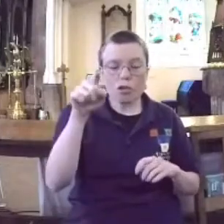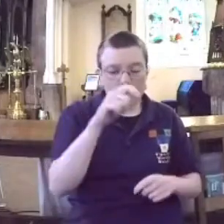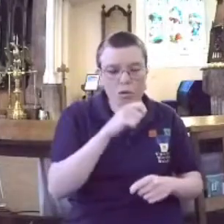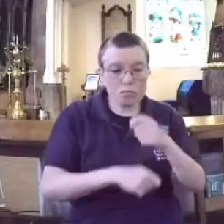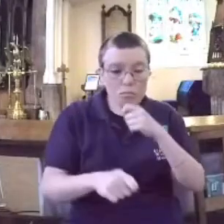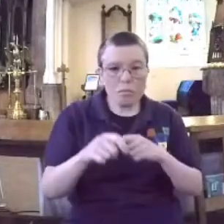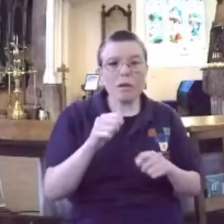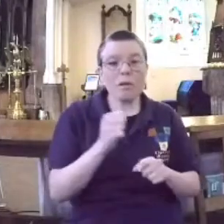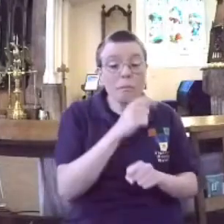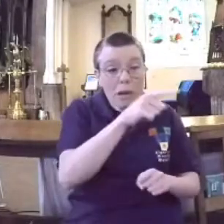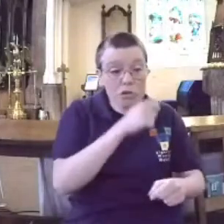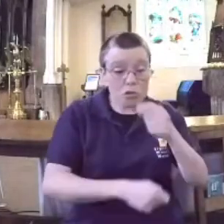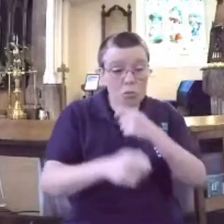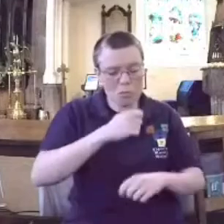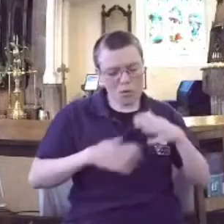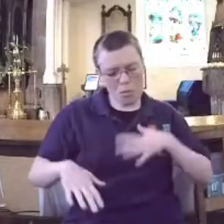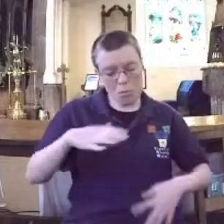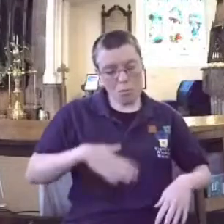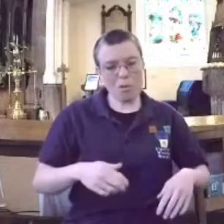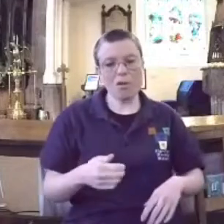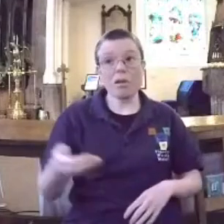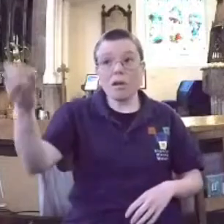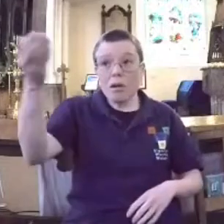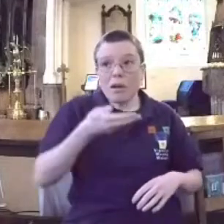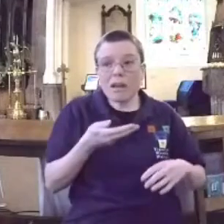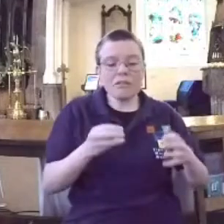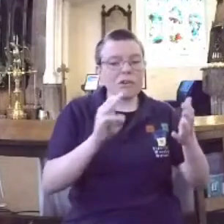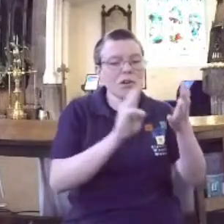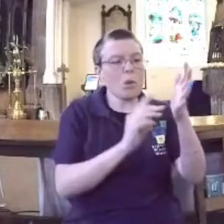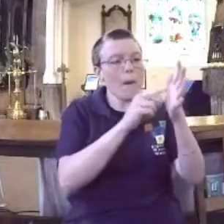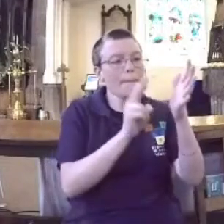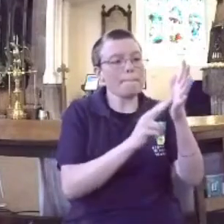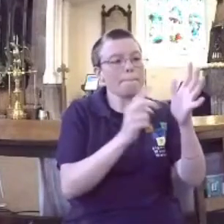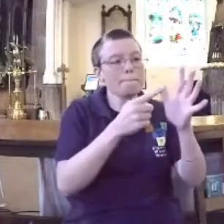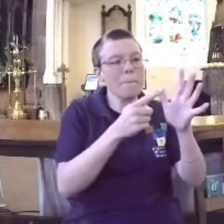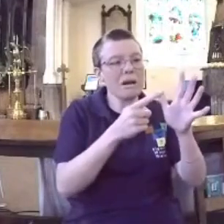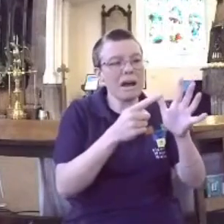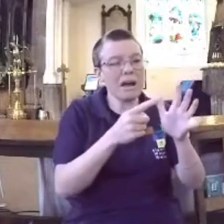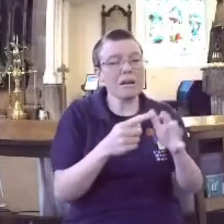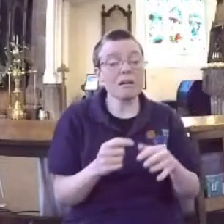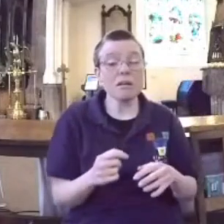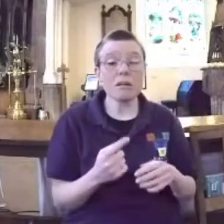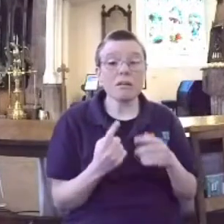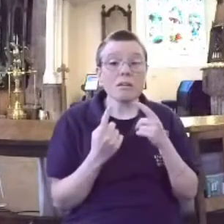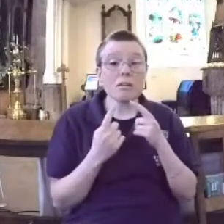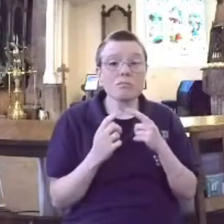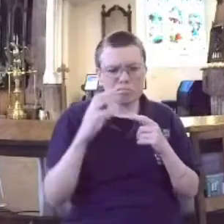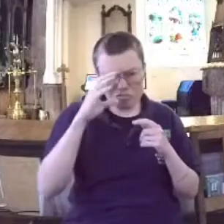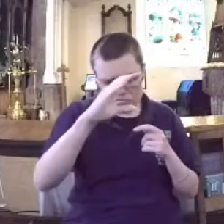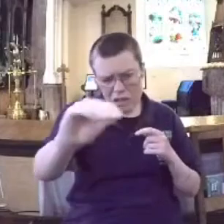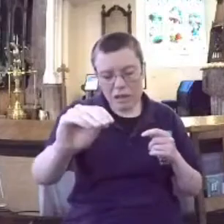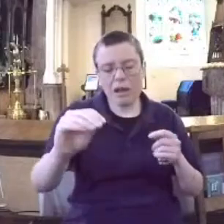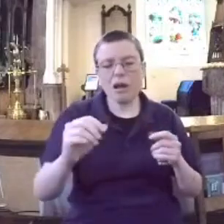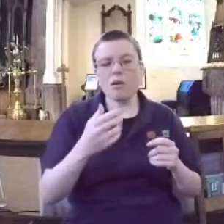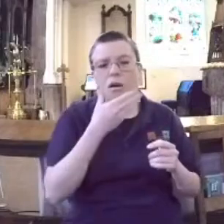known, to teach you that man does not live by bread alone, but on every word that comes from the mouth